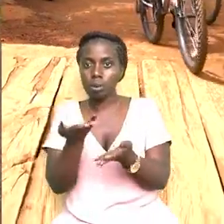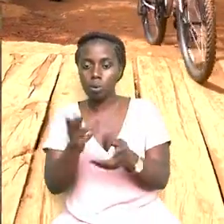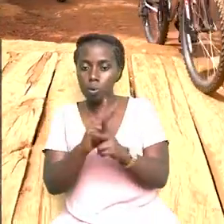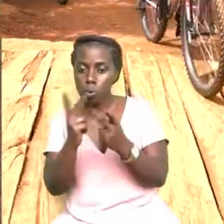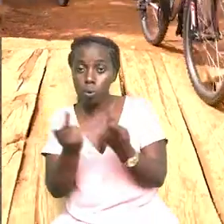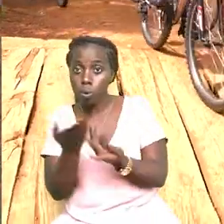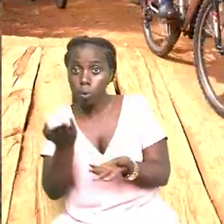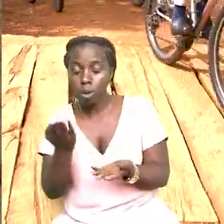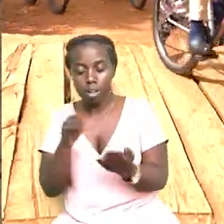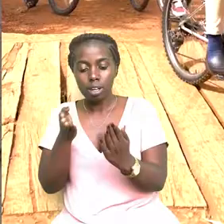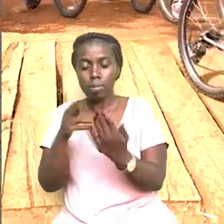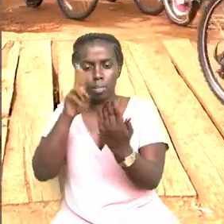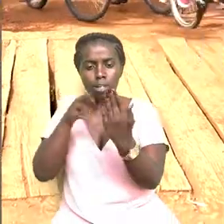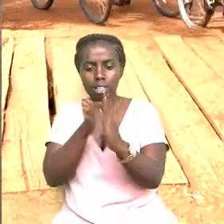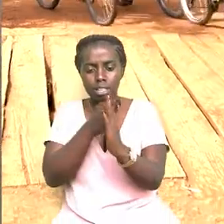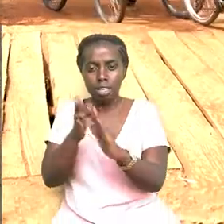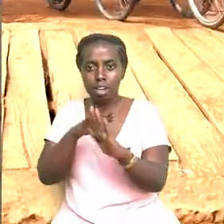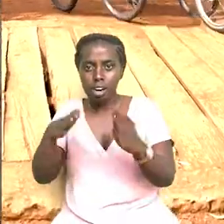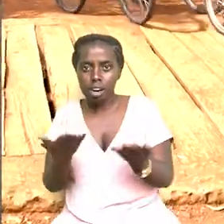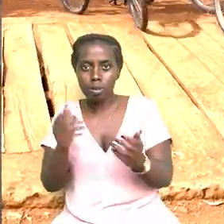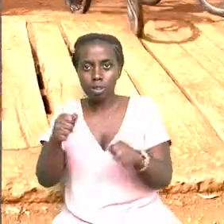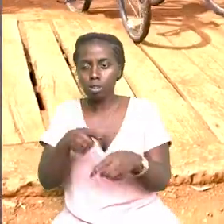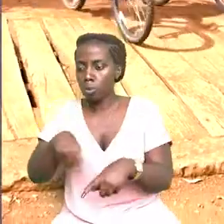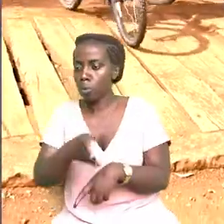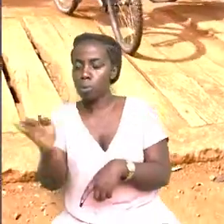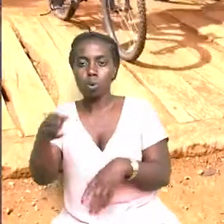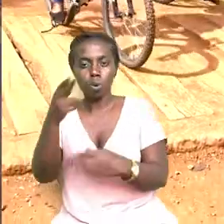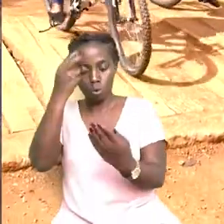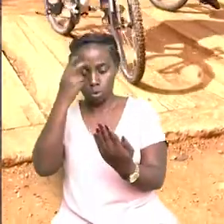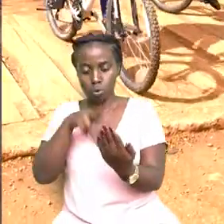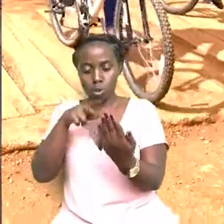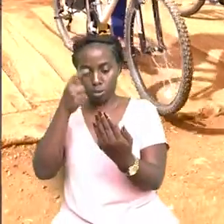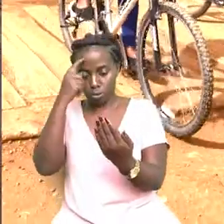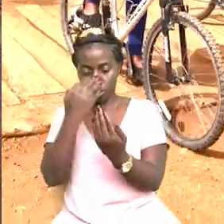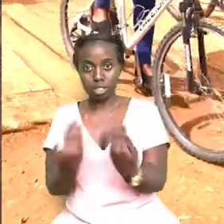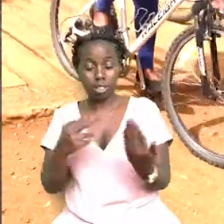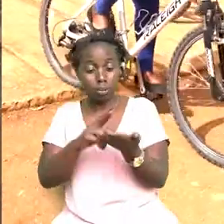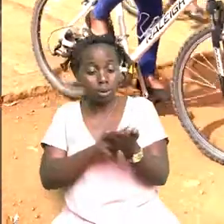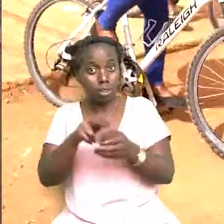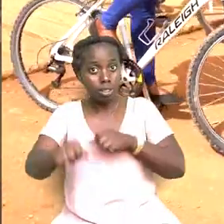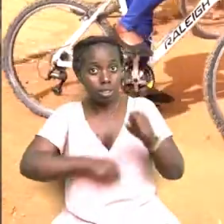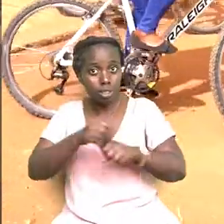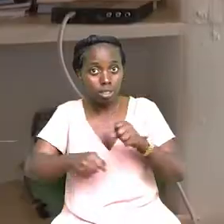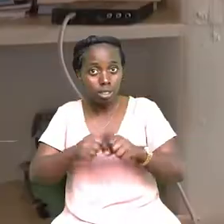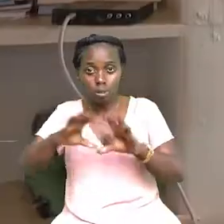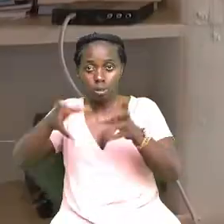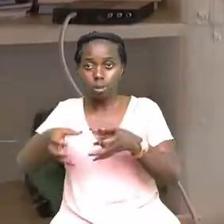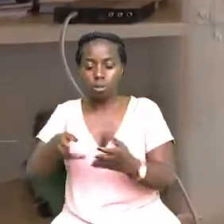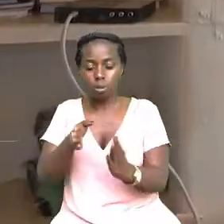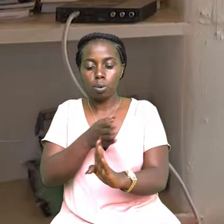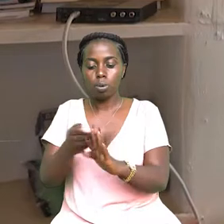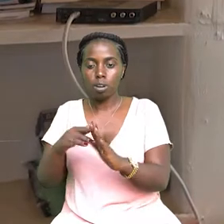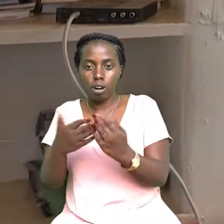have reading gliders who are going outside to read for the children. They use bicycles with the helmets riding out